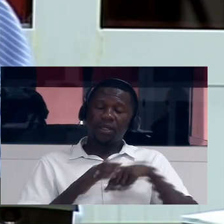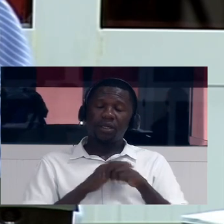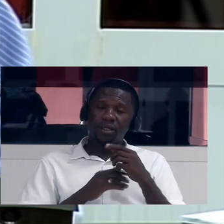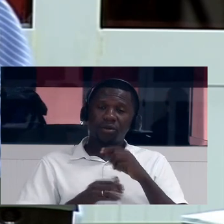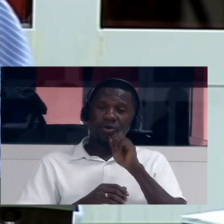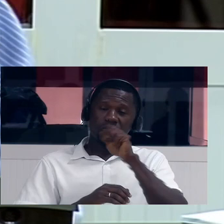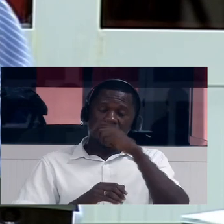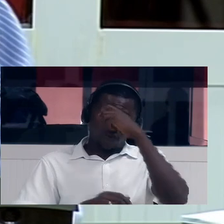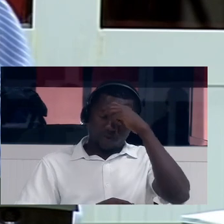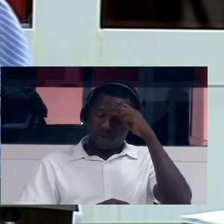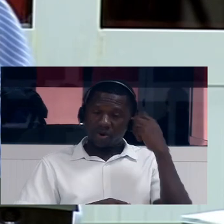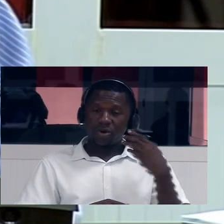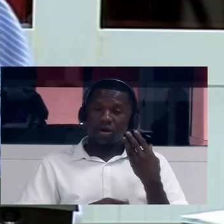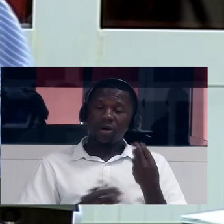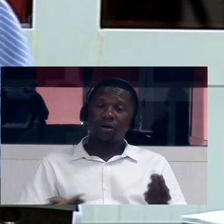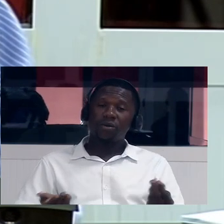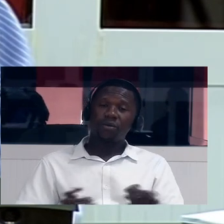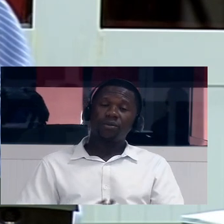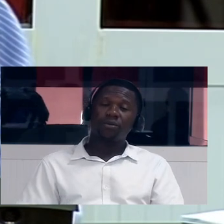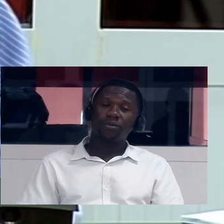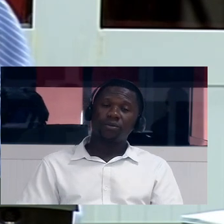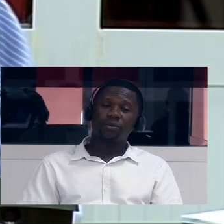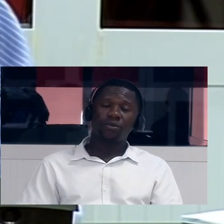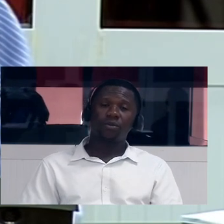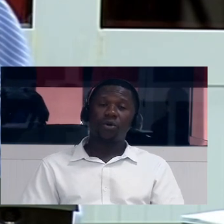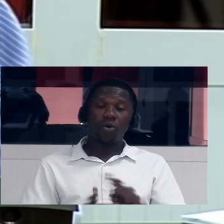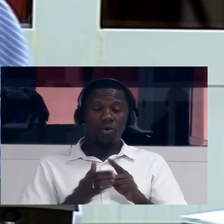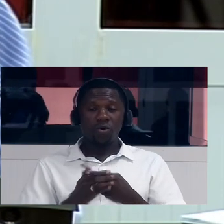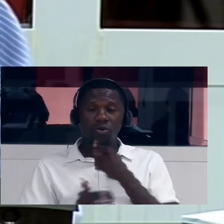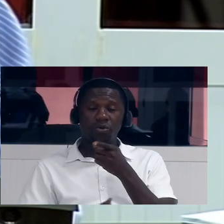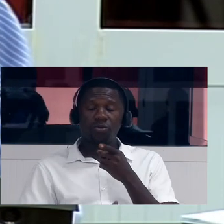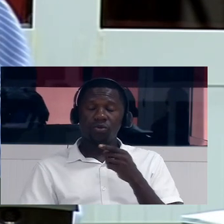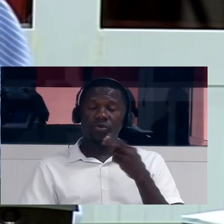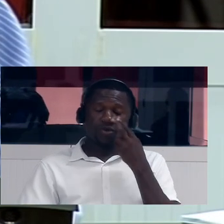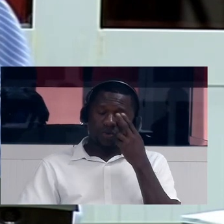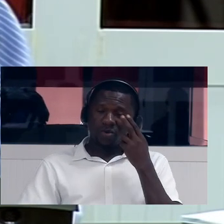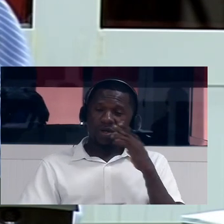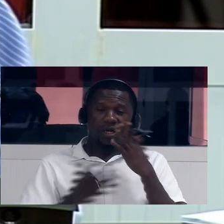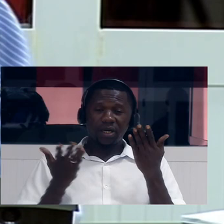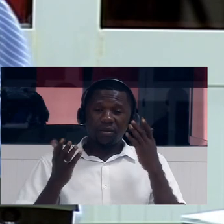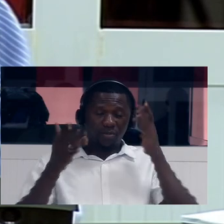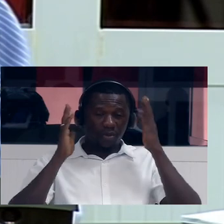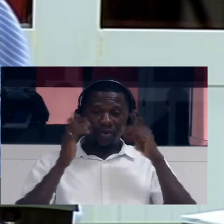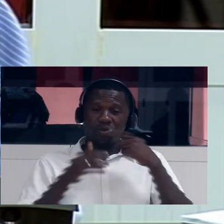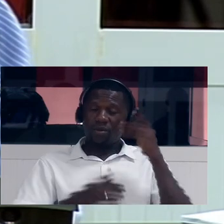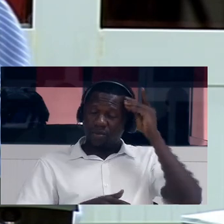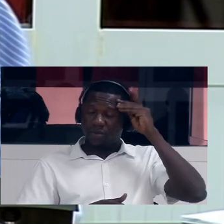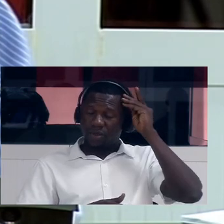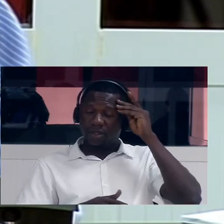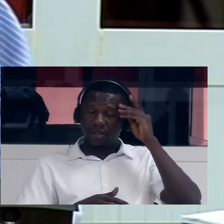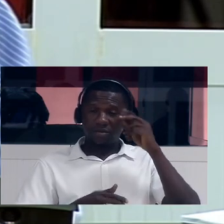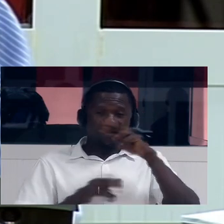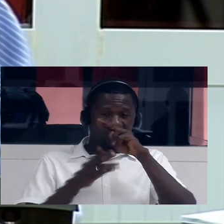execution of your functions, or did you encounter any problem of a political nature which you had to address as